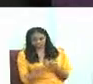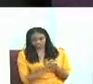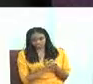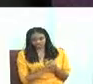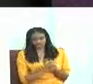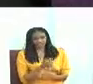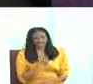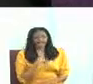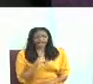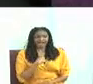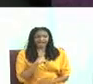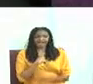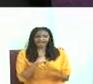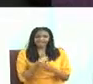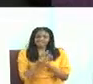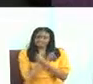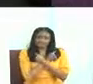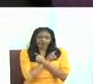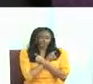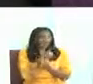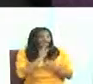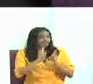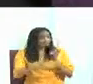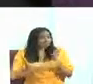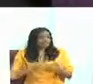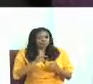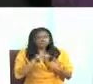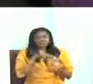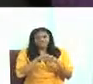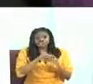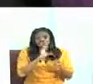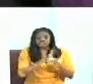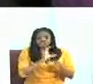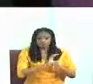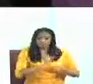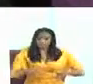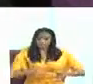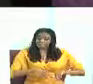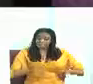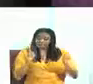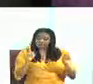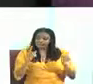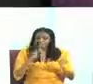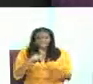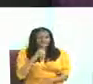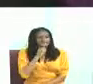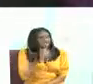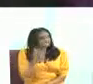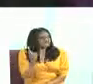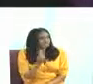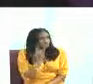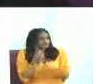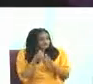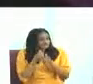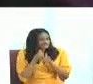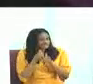I love the people in the church. However, I did not always obey that